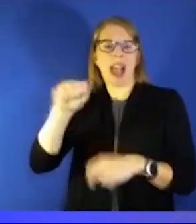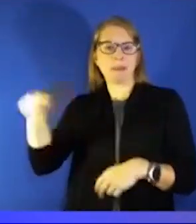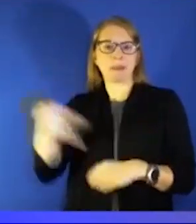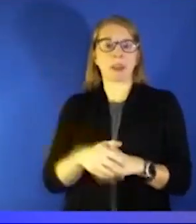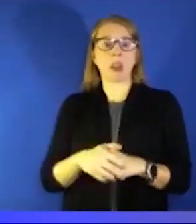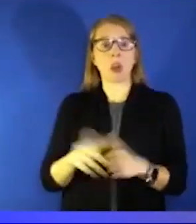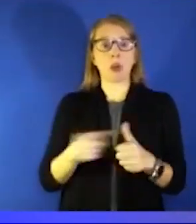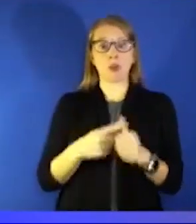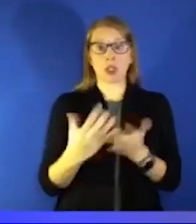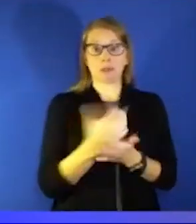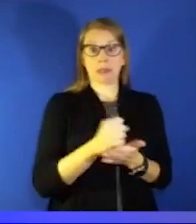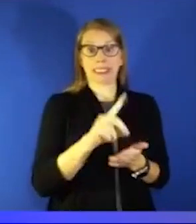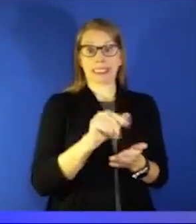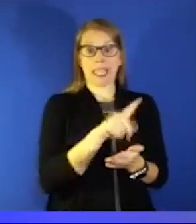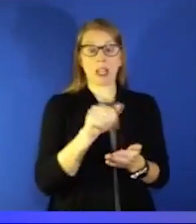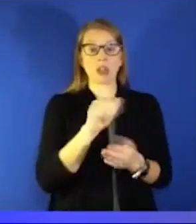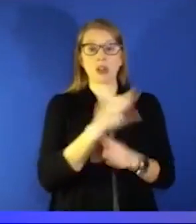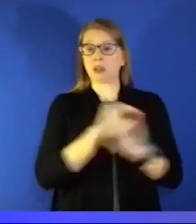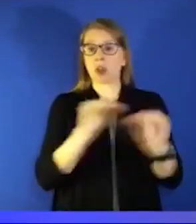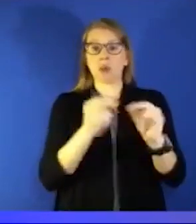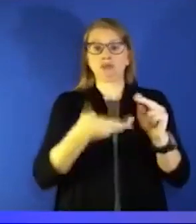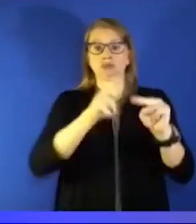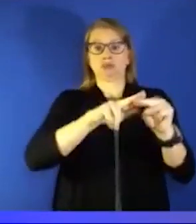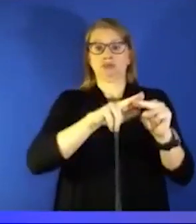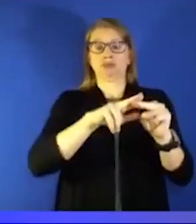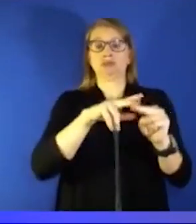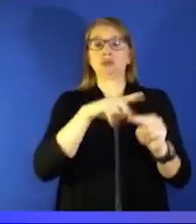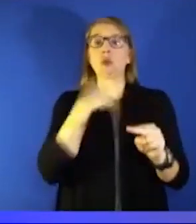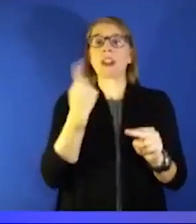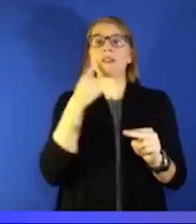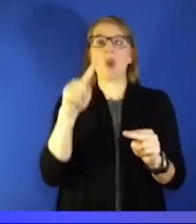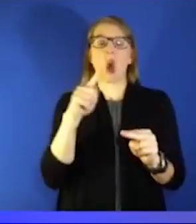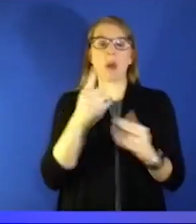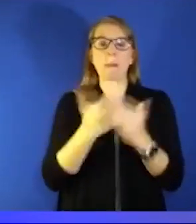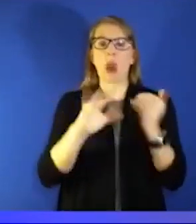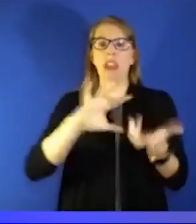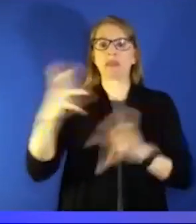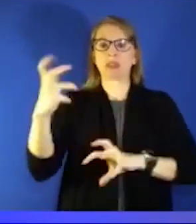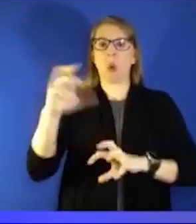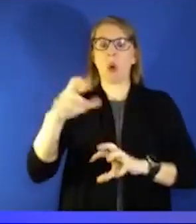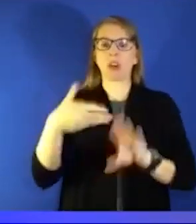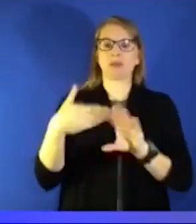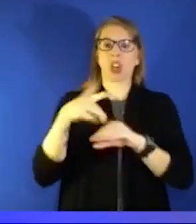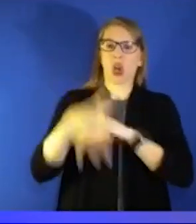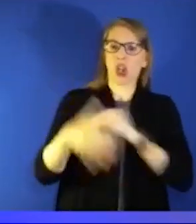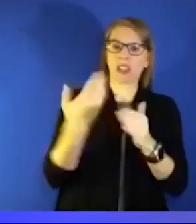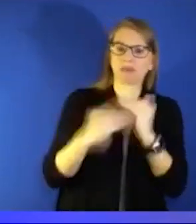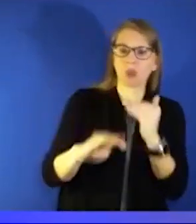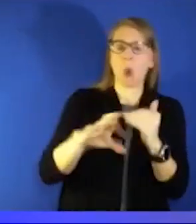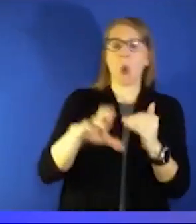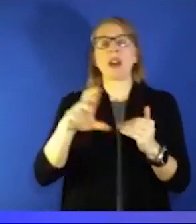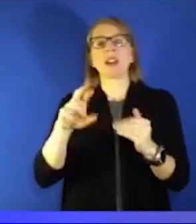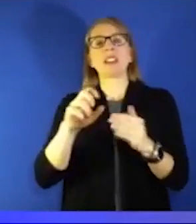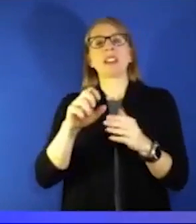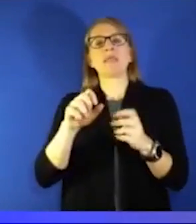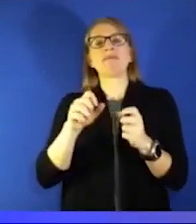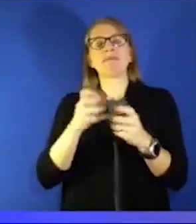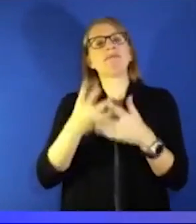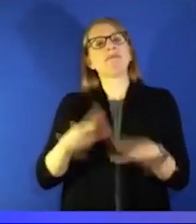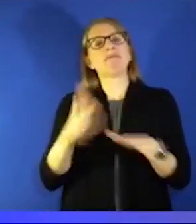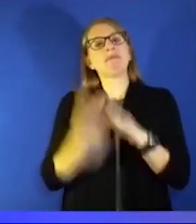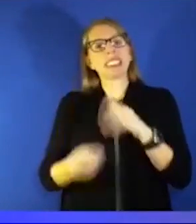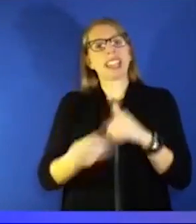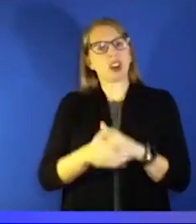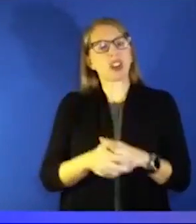no increased risk of birth defects or preterm labor or miscarriage. There's a similar system called